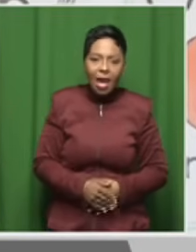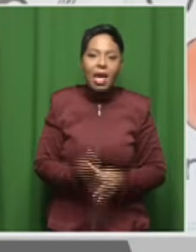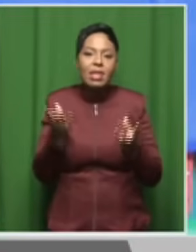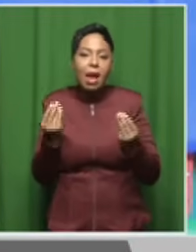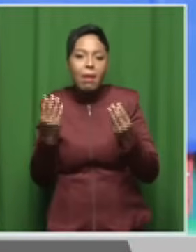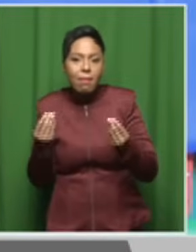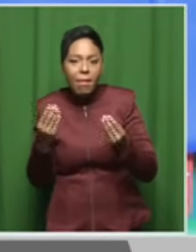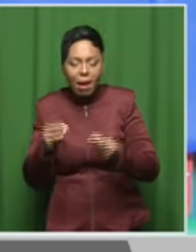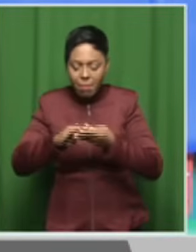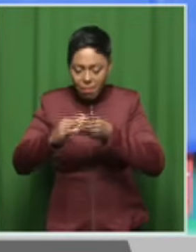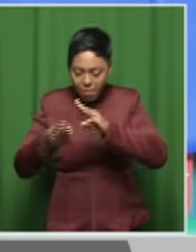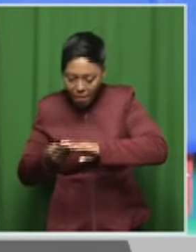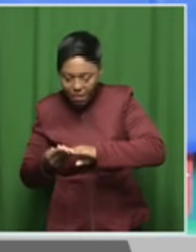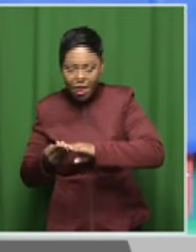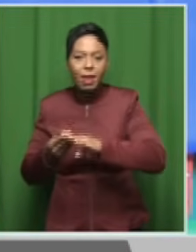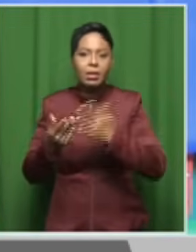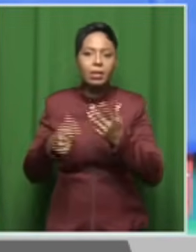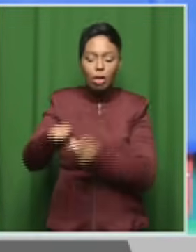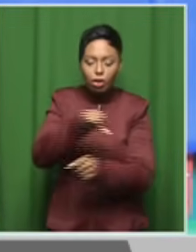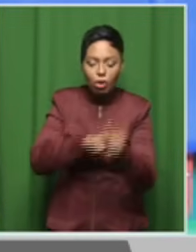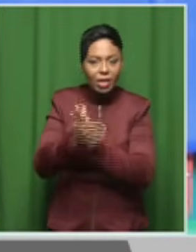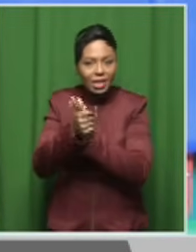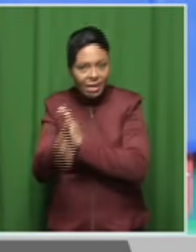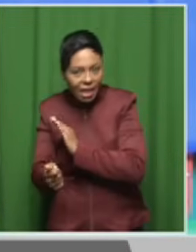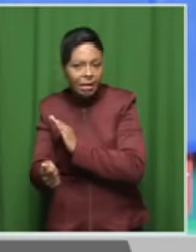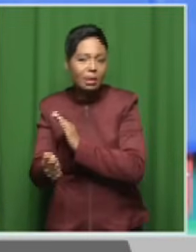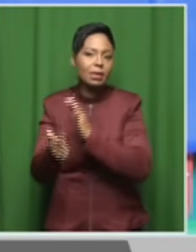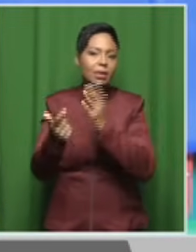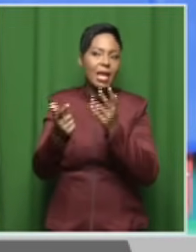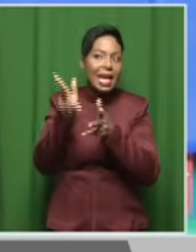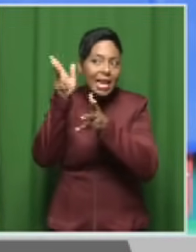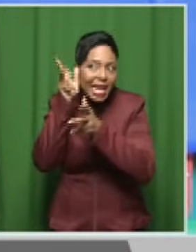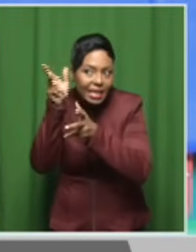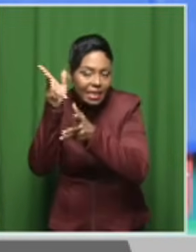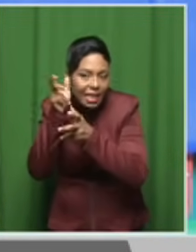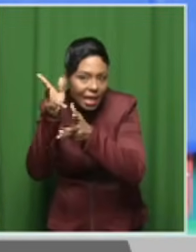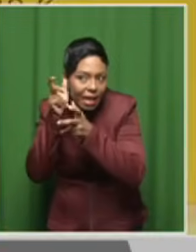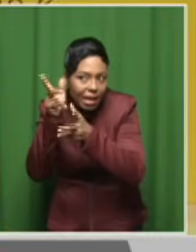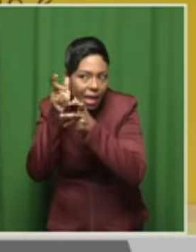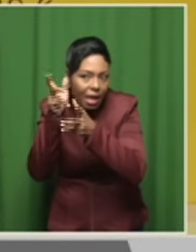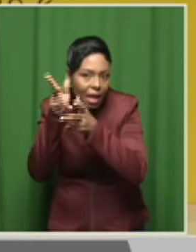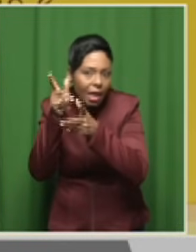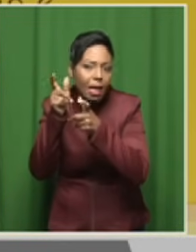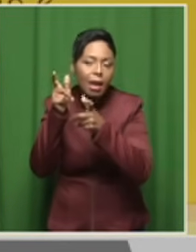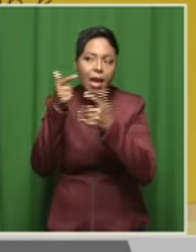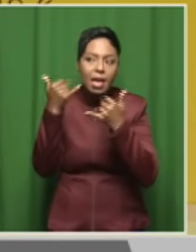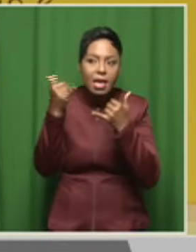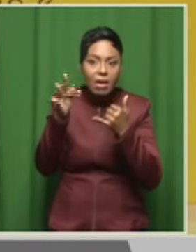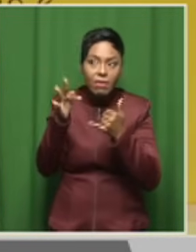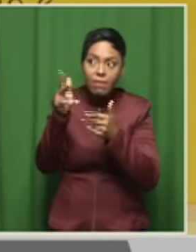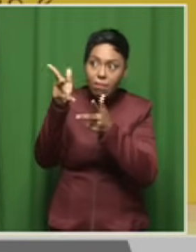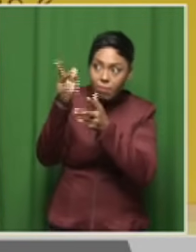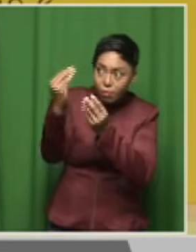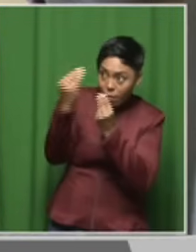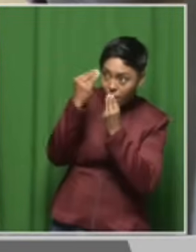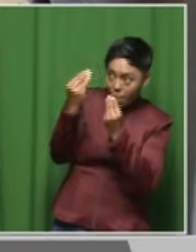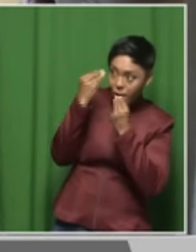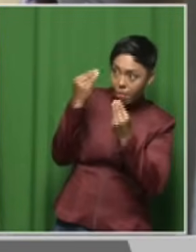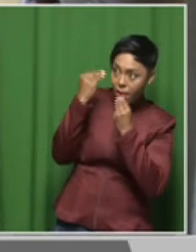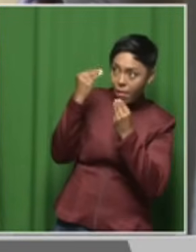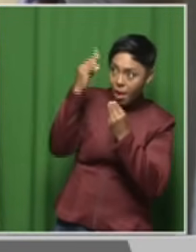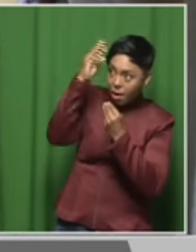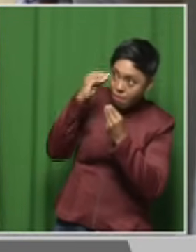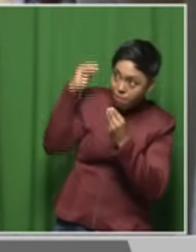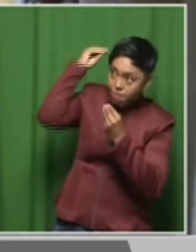to psychosocial skills like listening or empathy, managing emotional responses, and then that